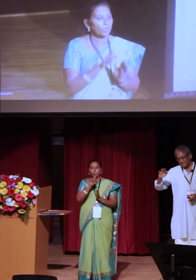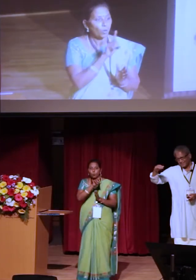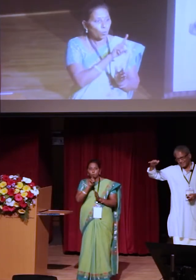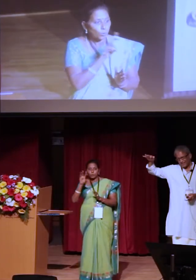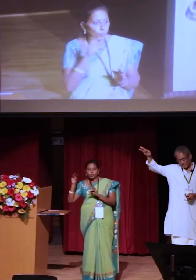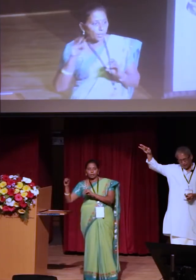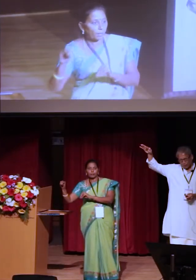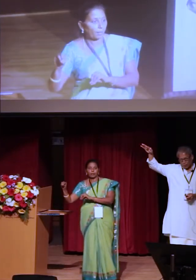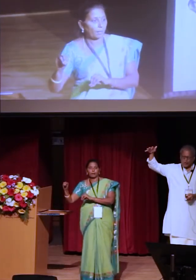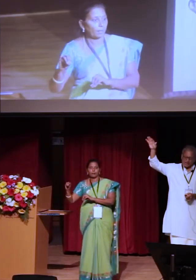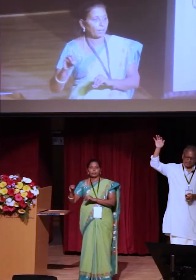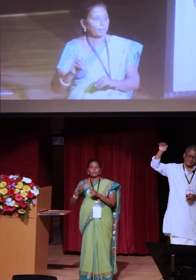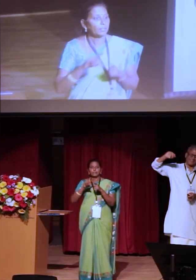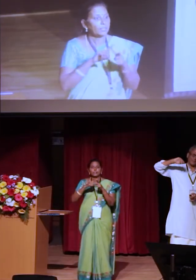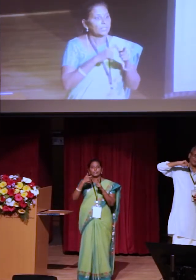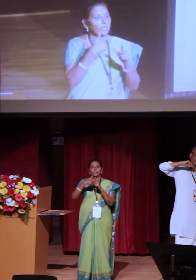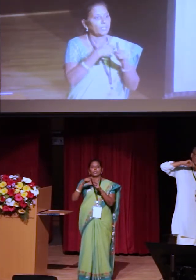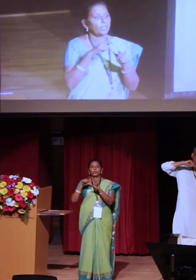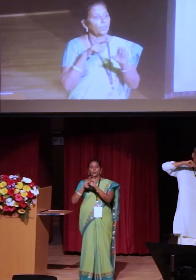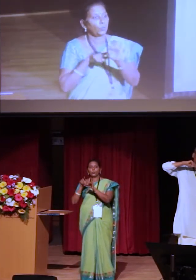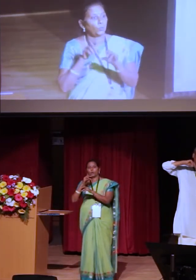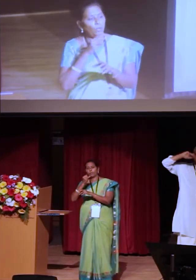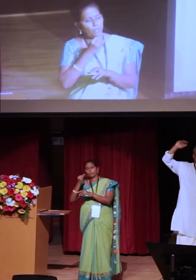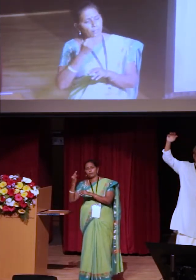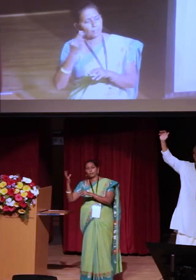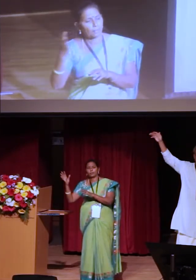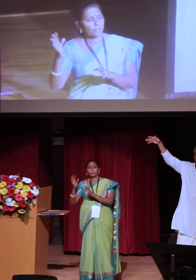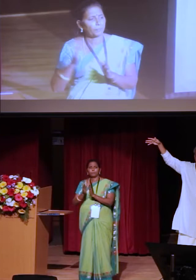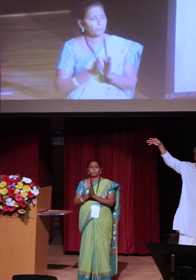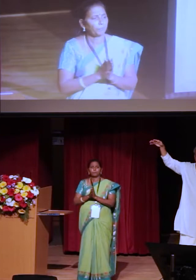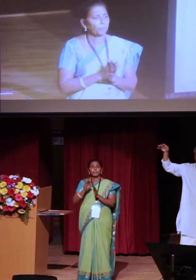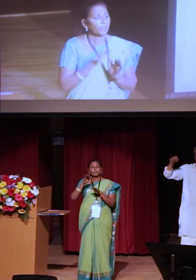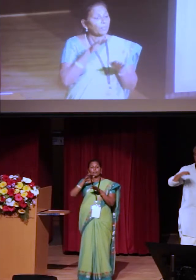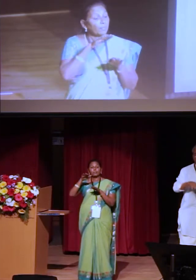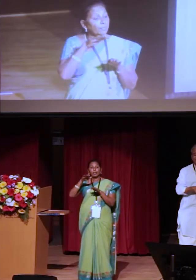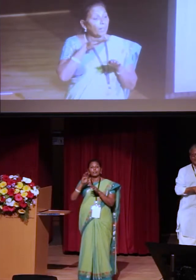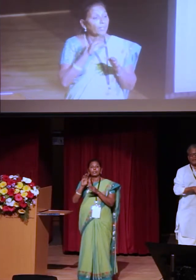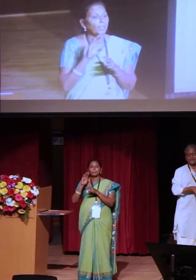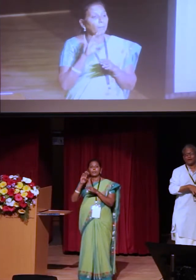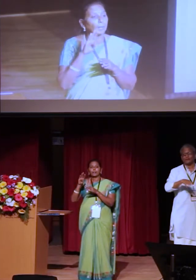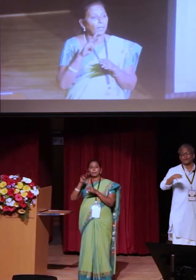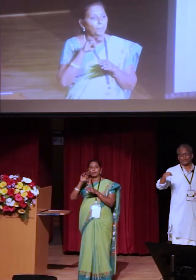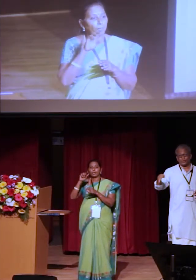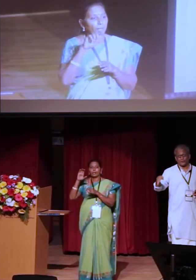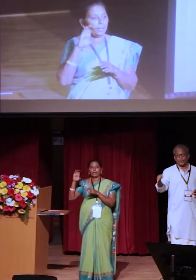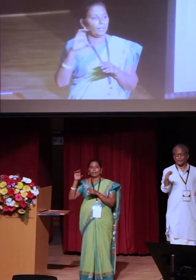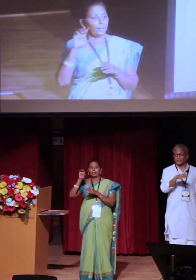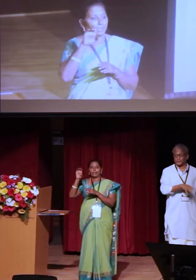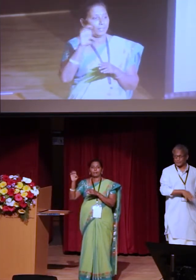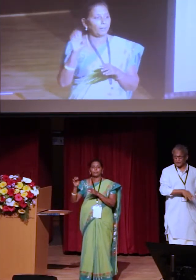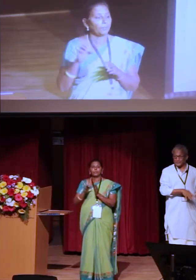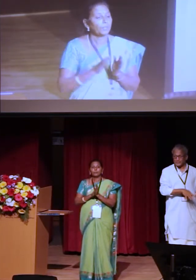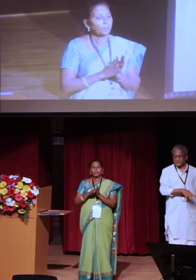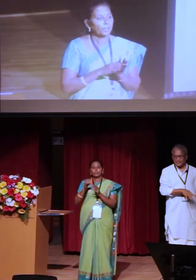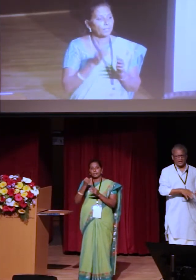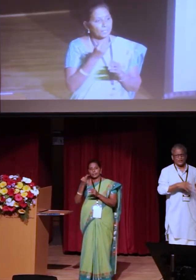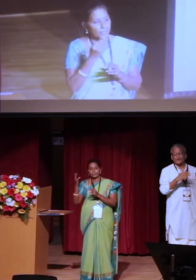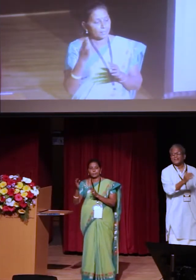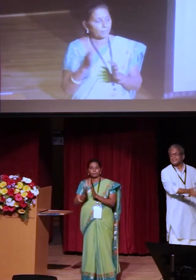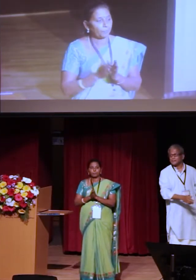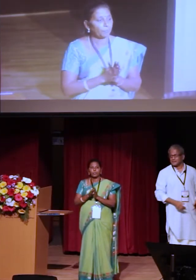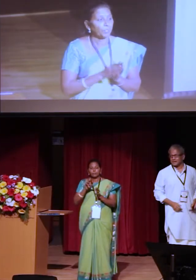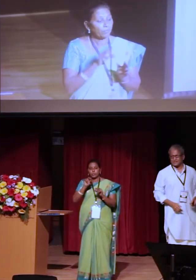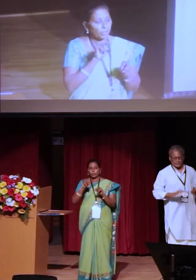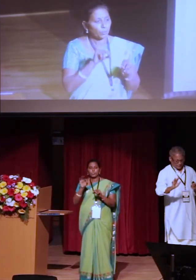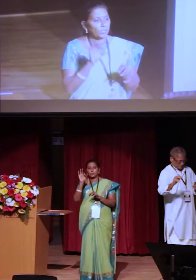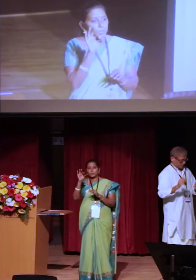10, J, K, Q, etc. You can go get the standard Braille because your Braille literacy also grows along with your numeracy, and you don't